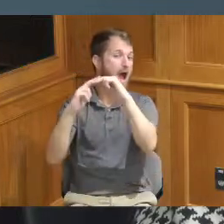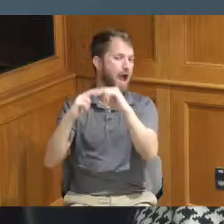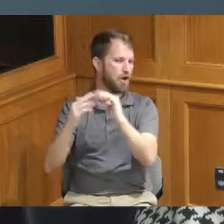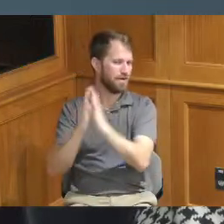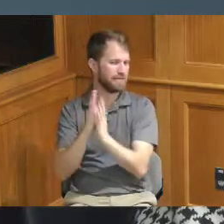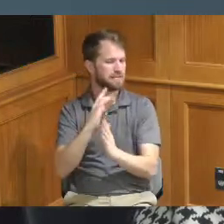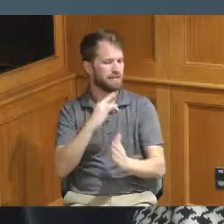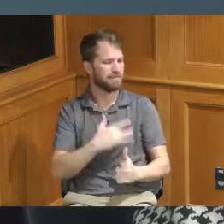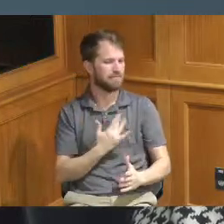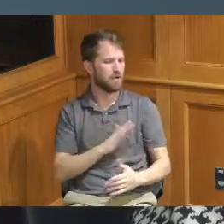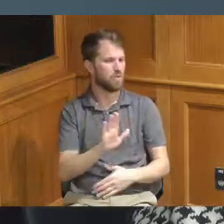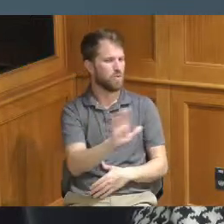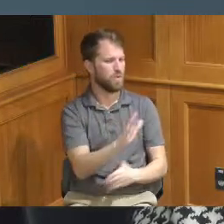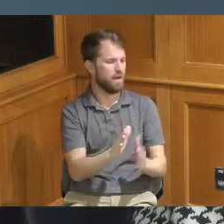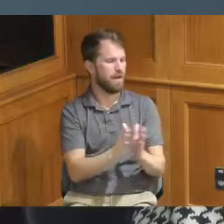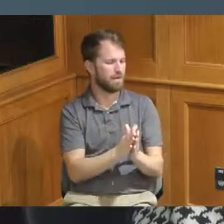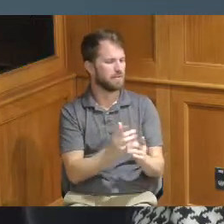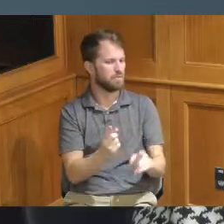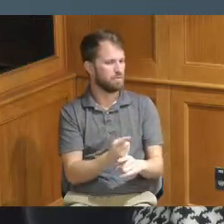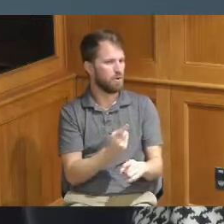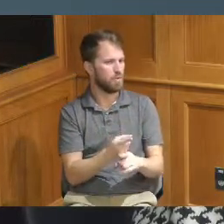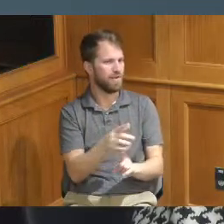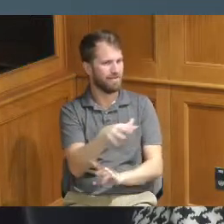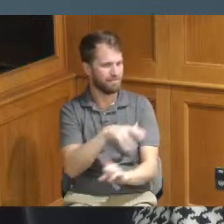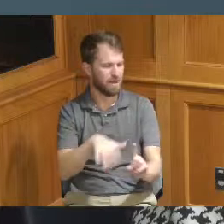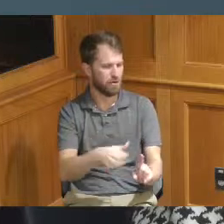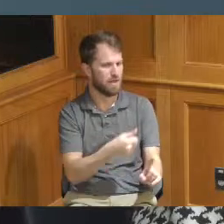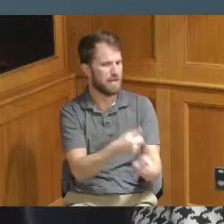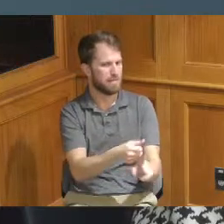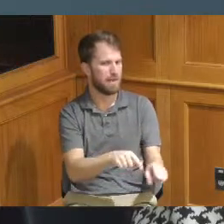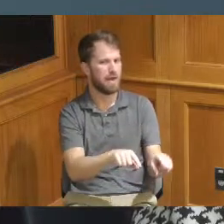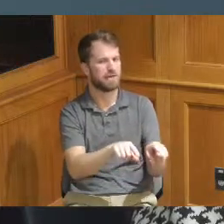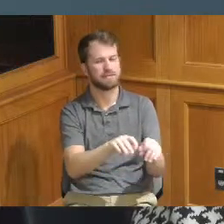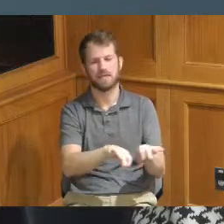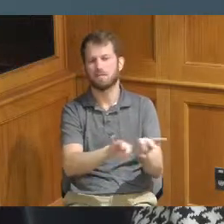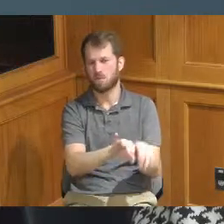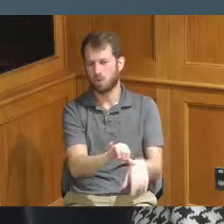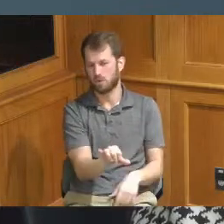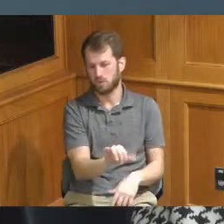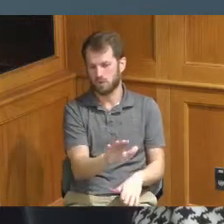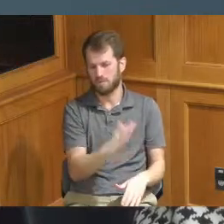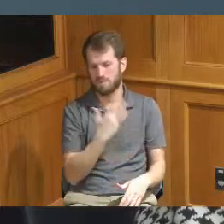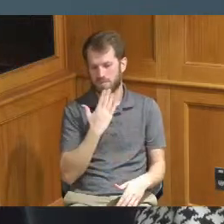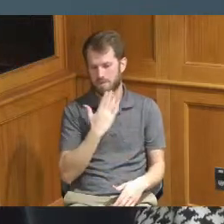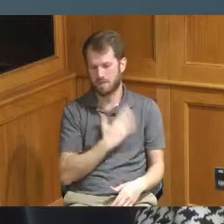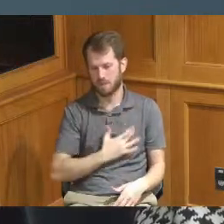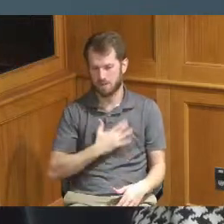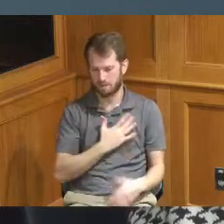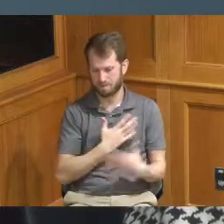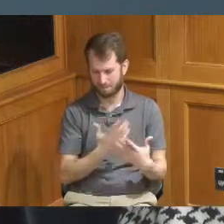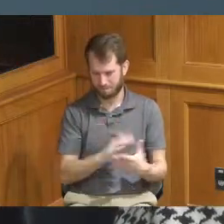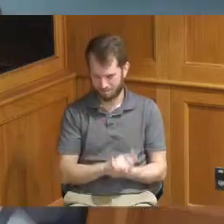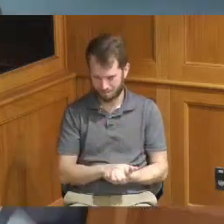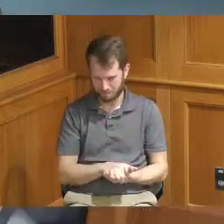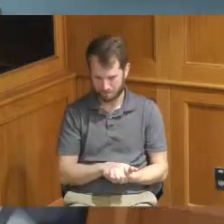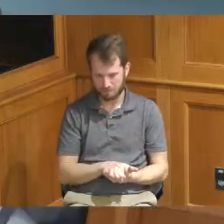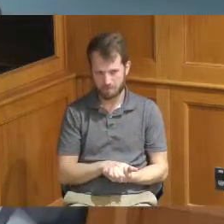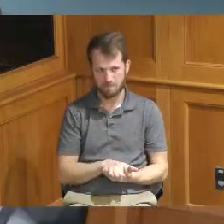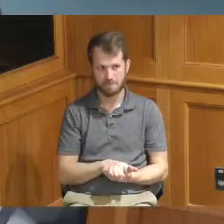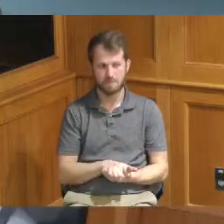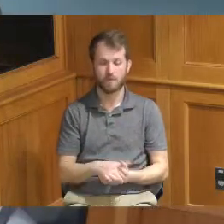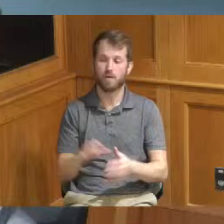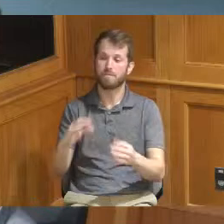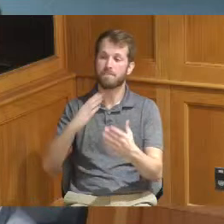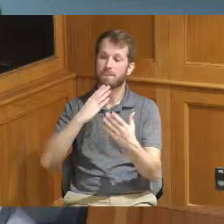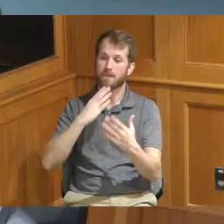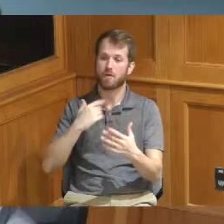very appropriate, and the environmental impact is what was important to me also. So thank you so much. I appreciate it. Thank you.